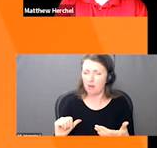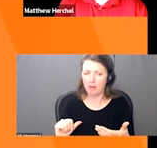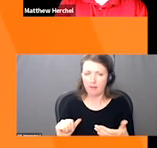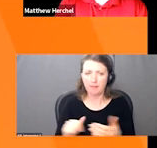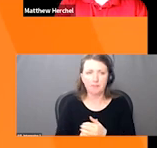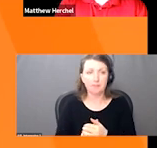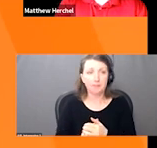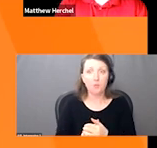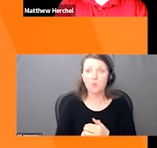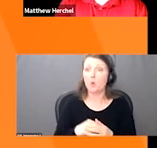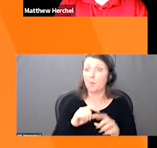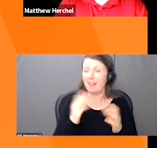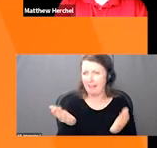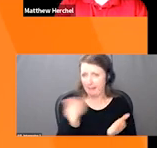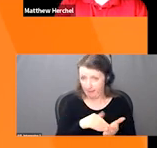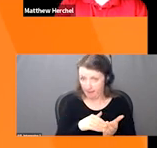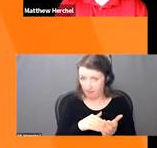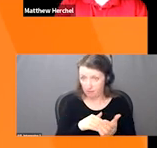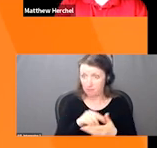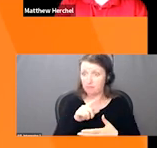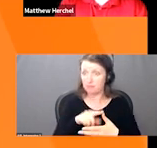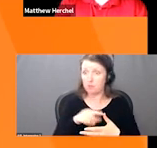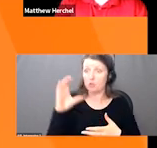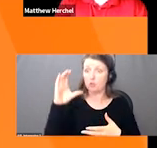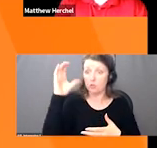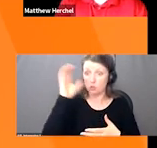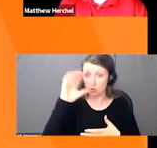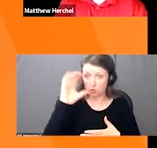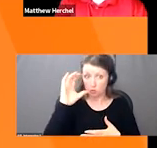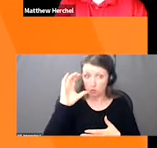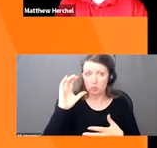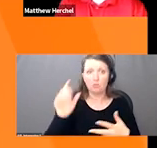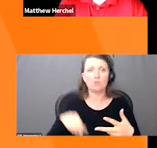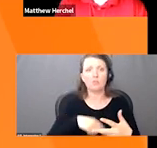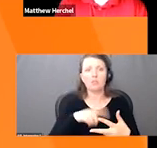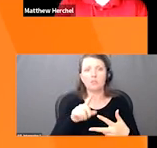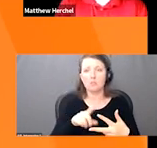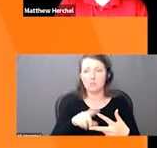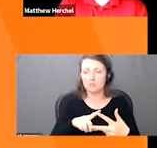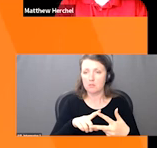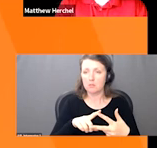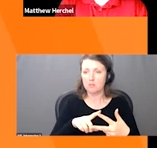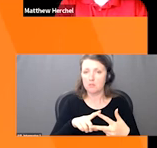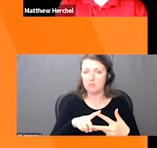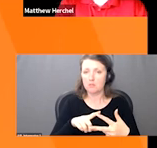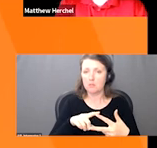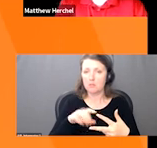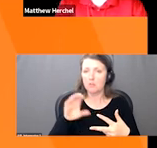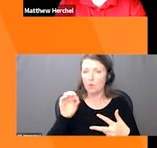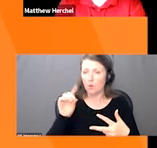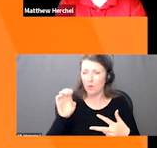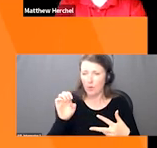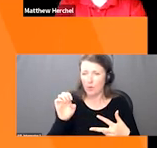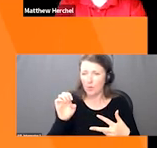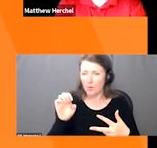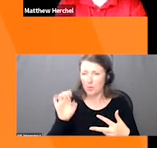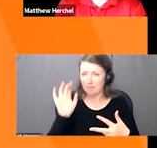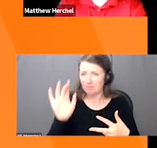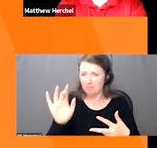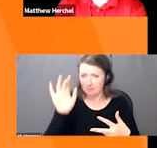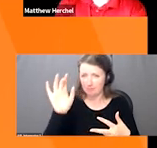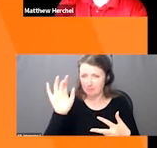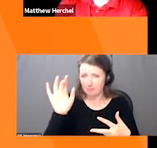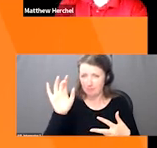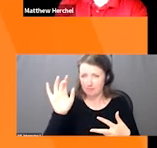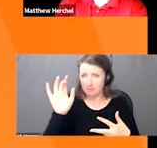button, just click into it. The button will appear and your code will appear, which is great.